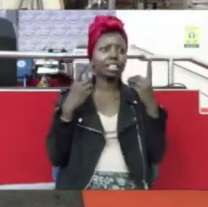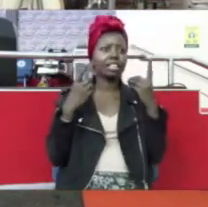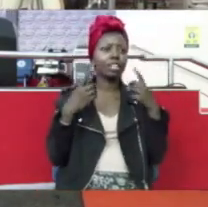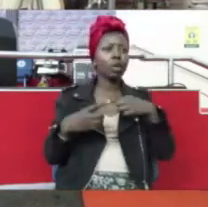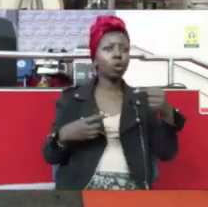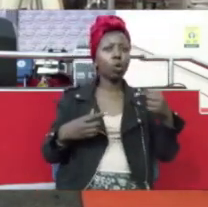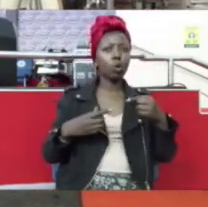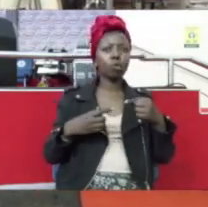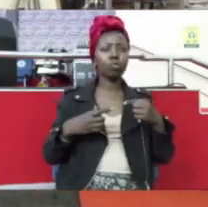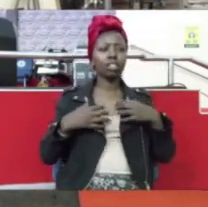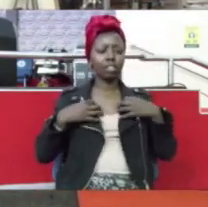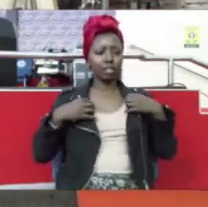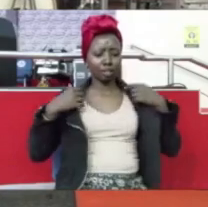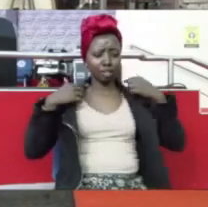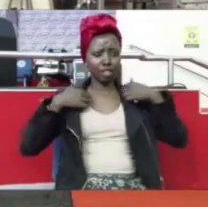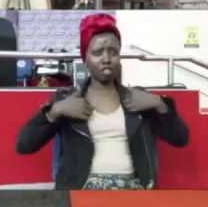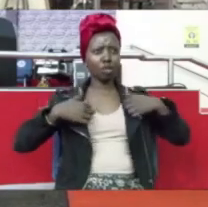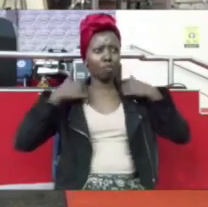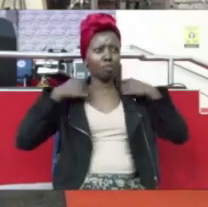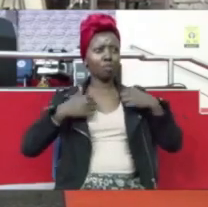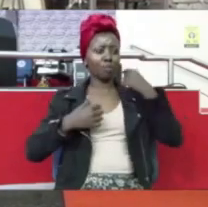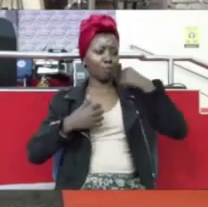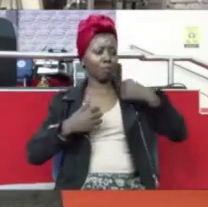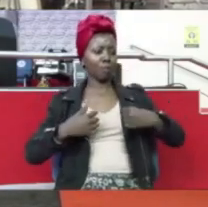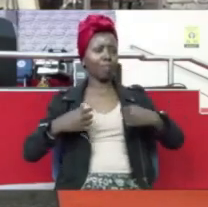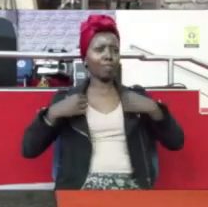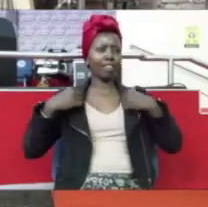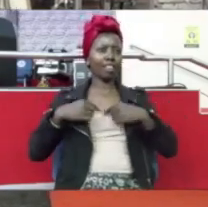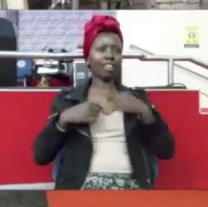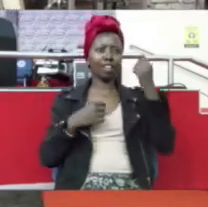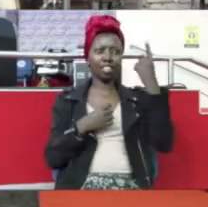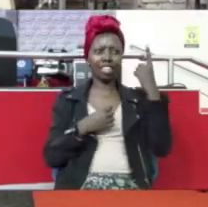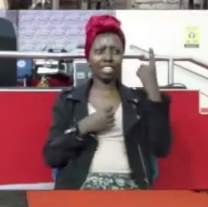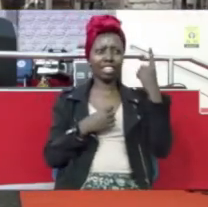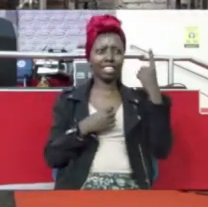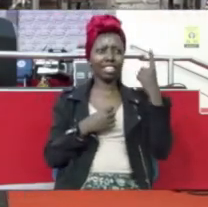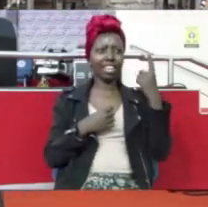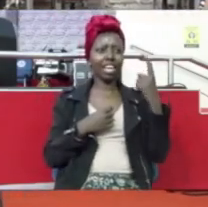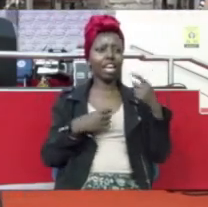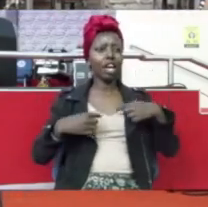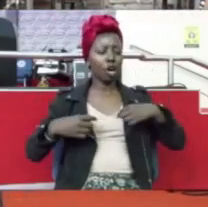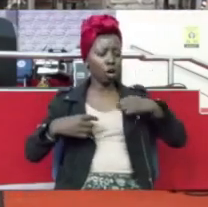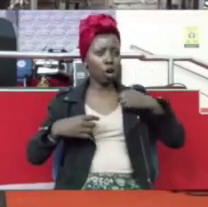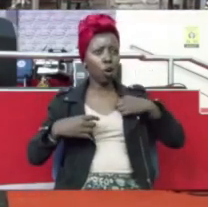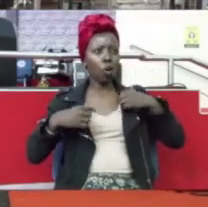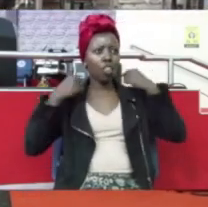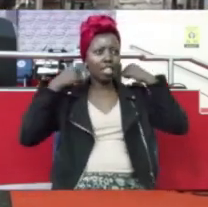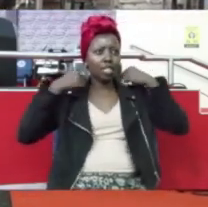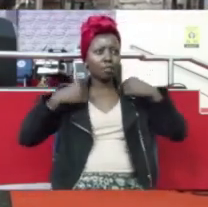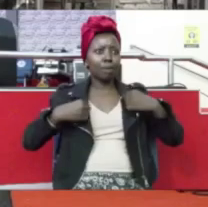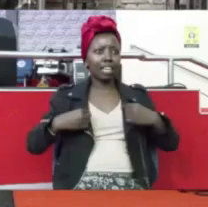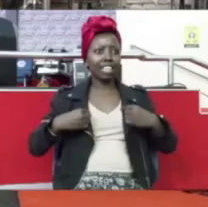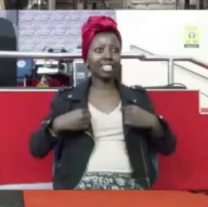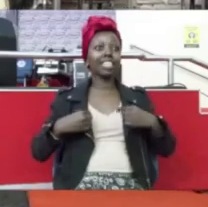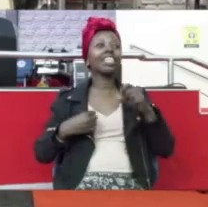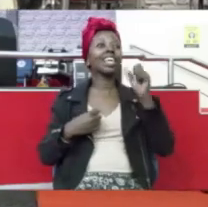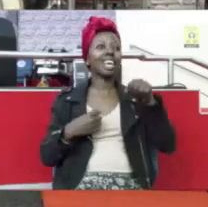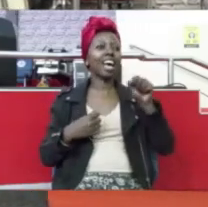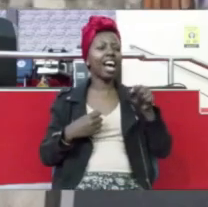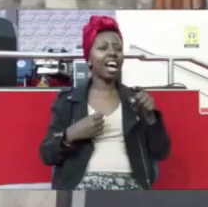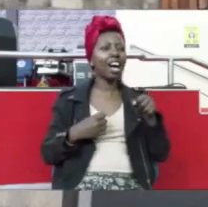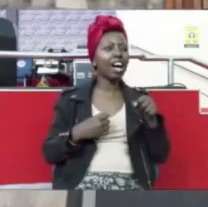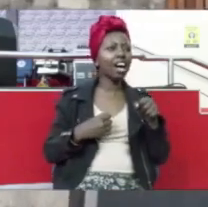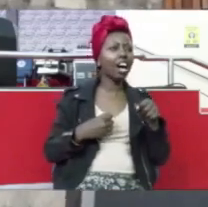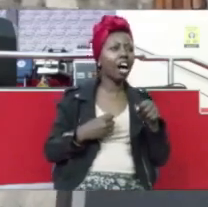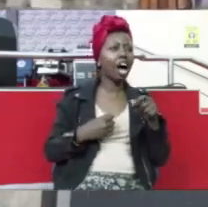top, na ukaenda kutembea ukivaa kile ladies wanaita spaghetti top, you don't have permission to blame